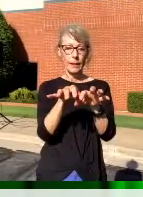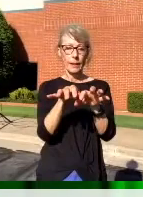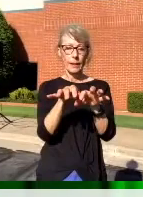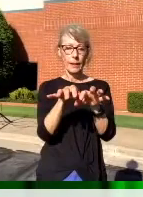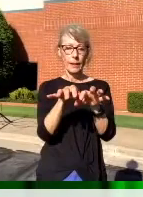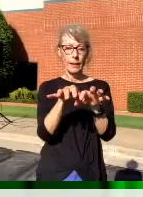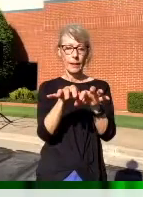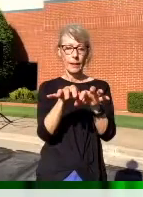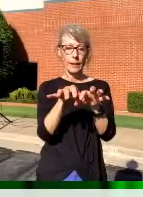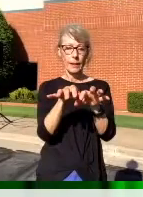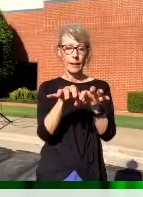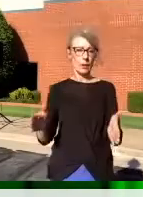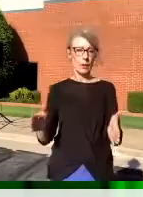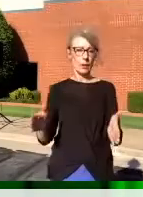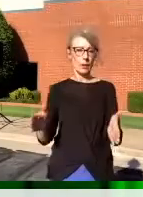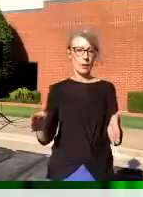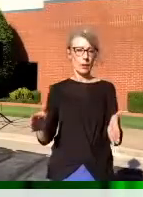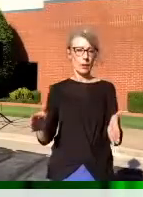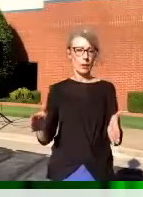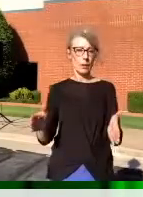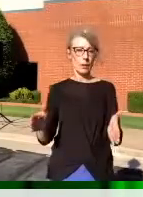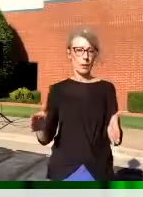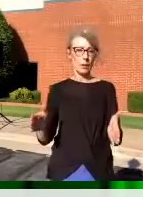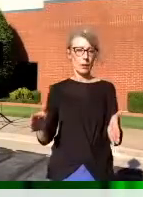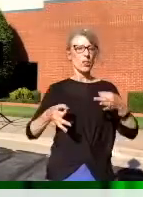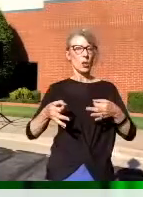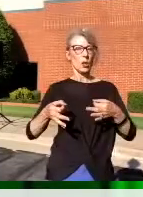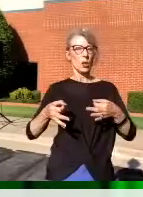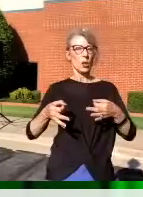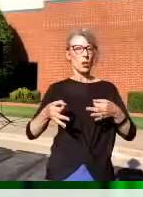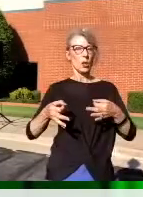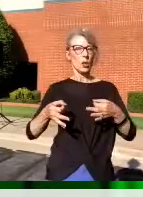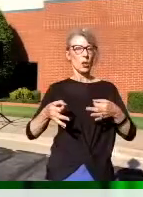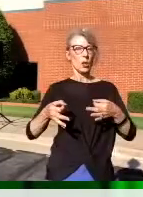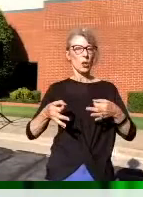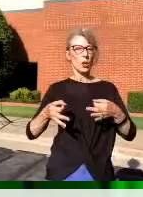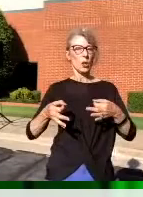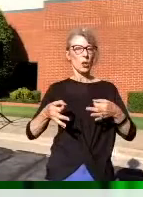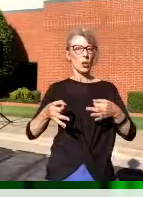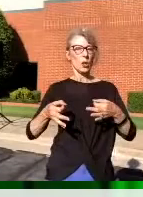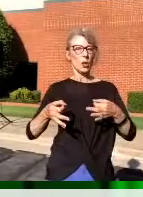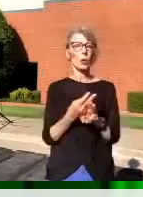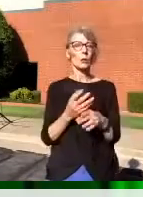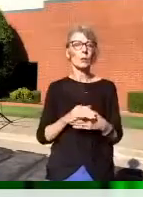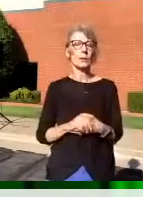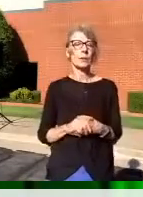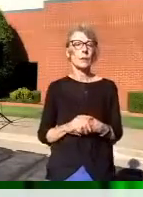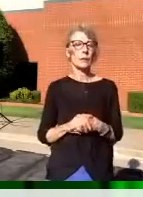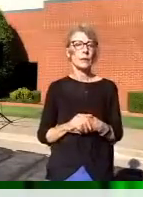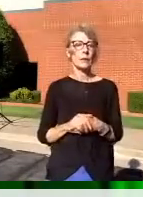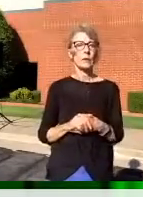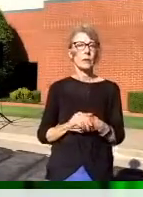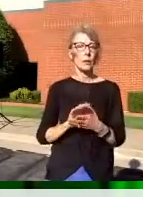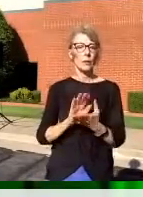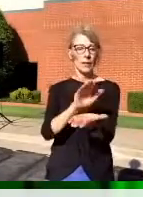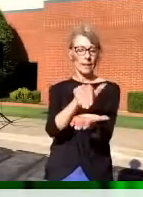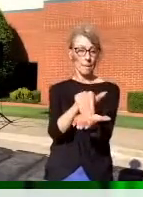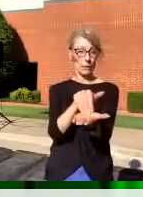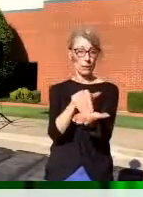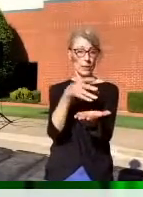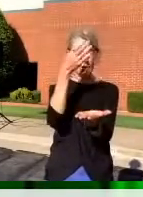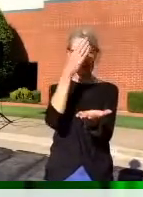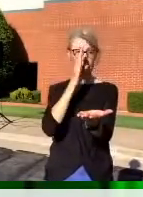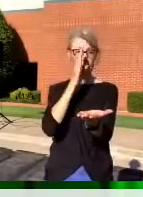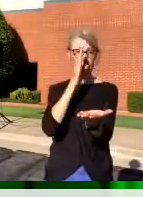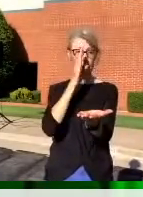people go. And then beyond that's the rest of the world. So think about the architecture here. You've got God resting in the middle, and then he